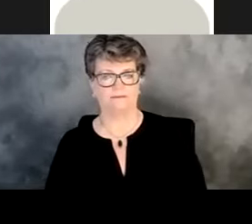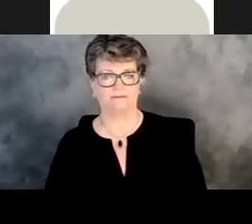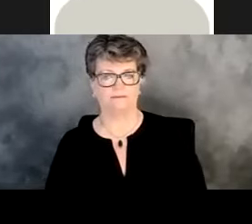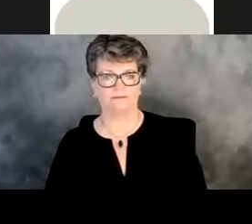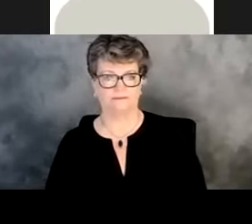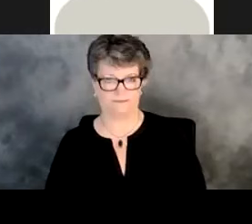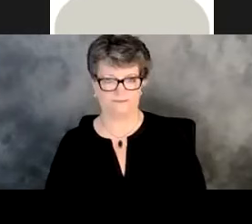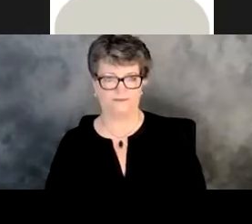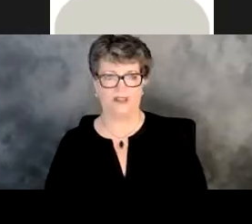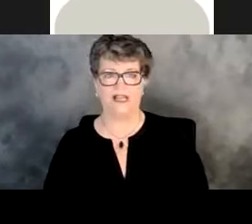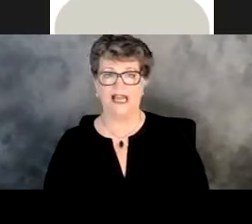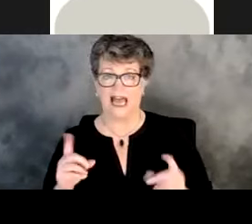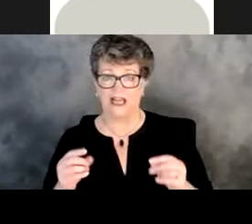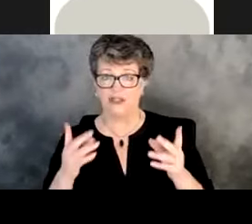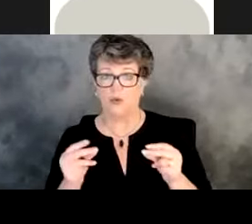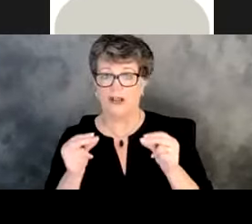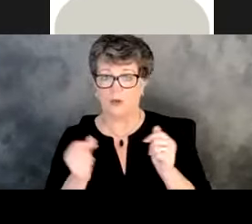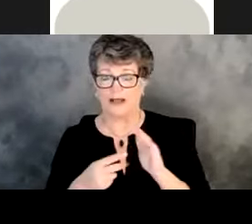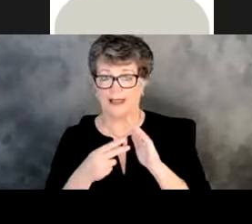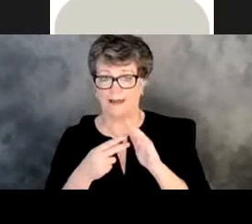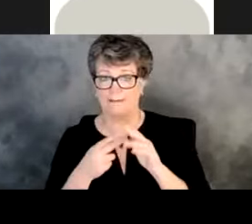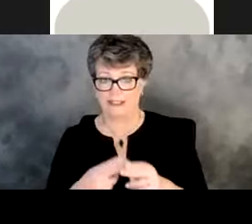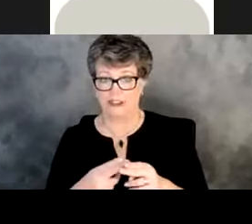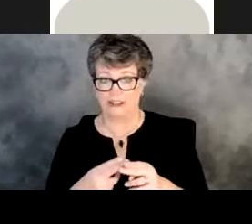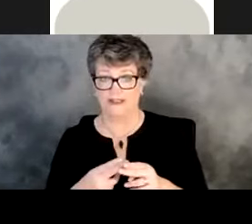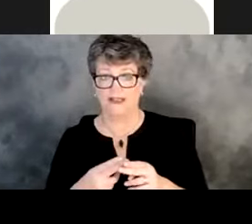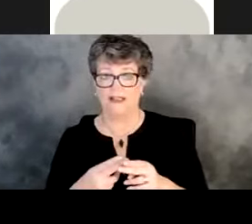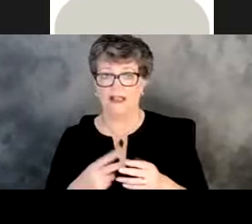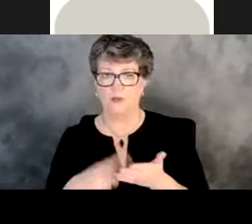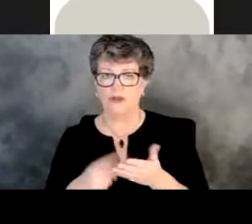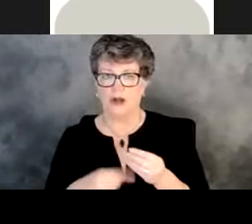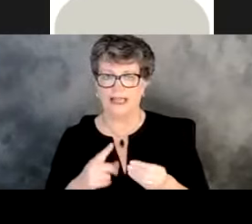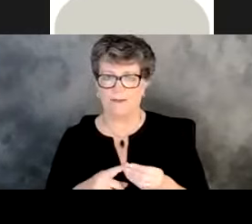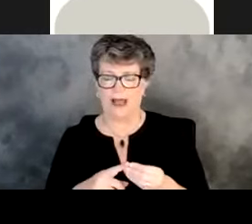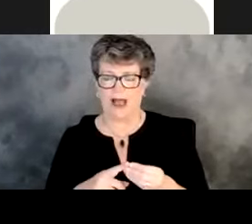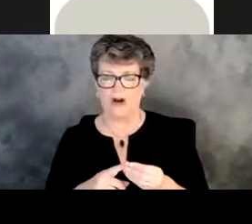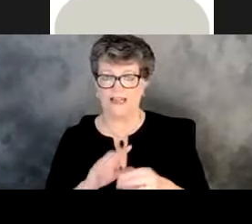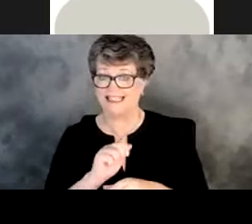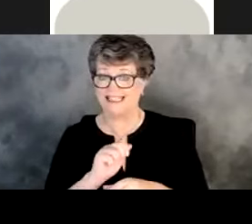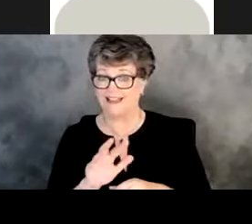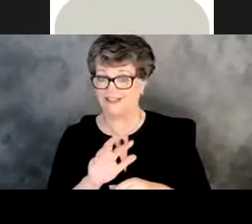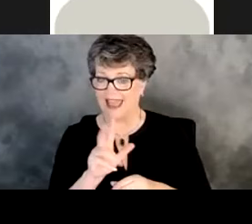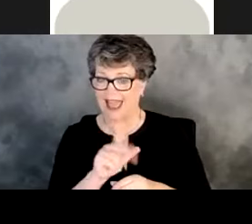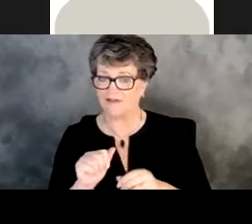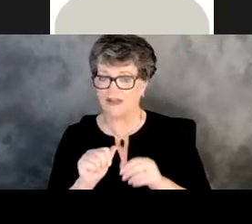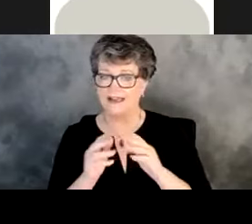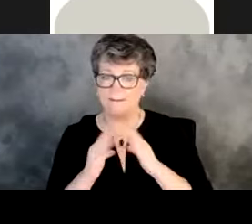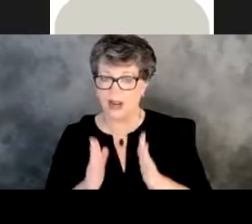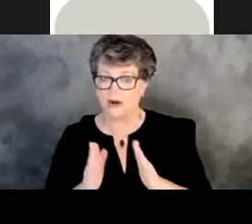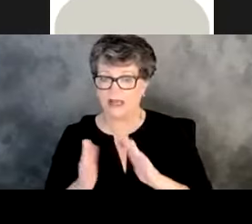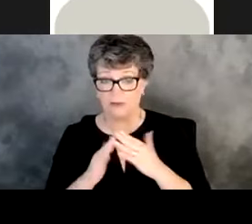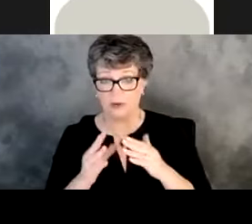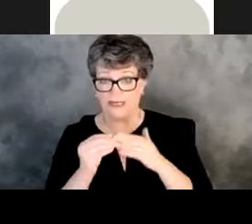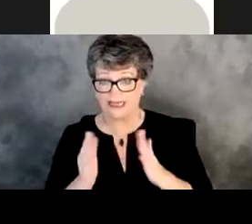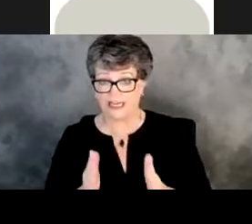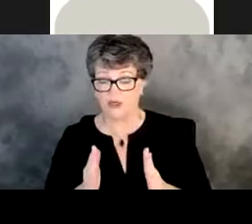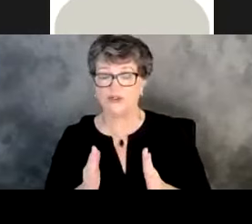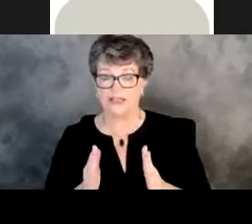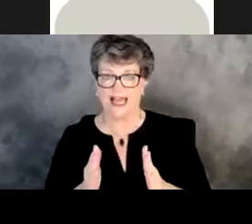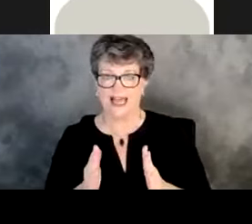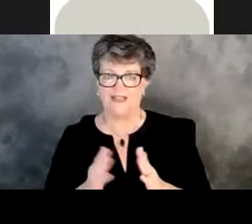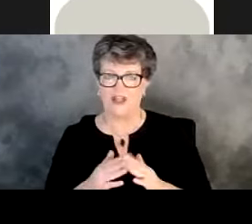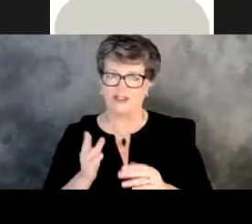I do want to just quickly mention that when we're talking about as African-American community leaders, that there is also a unique history